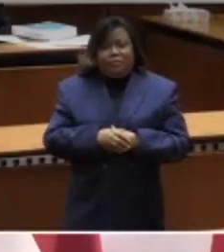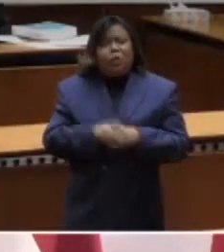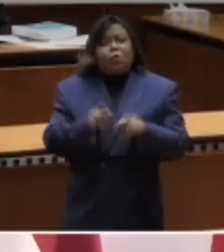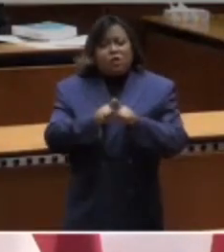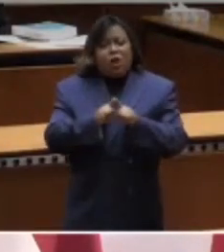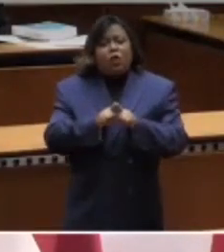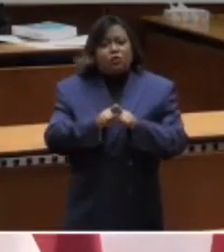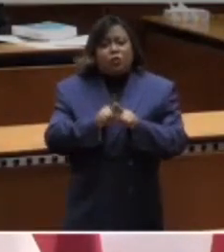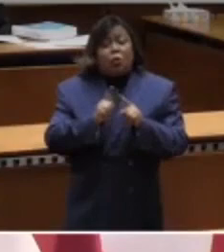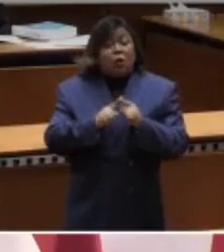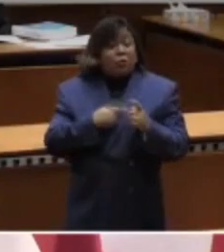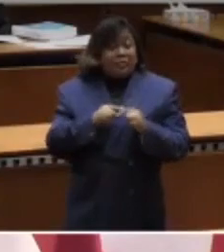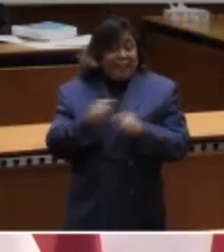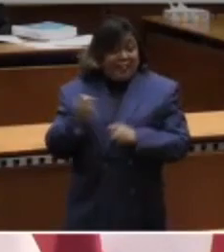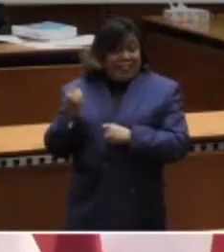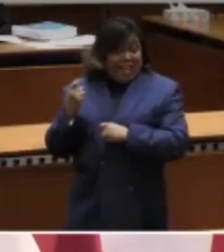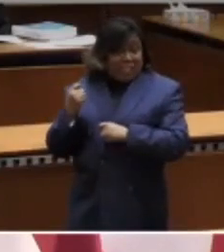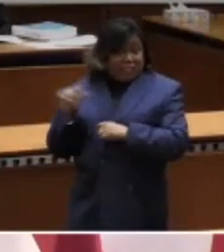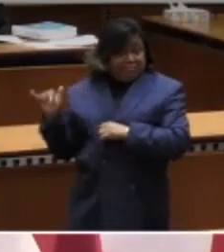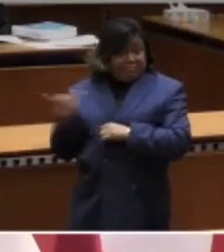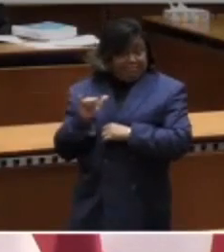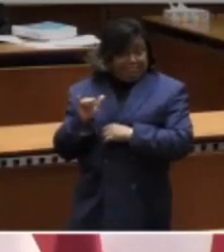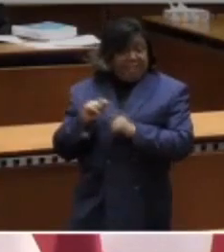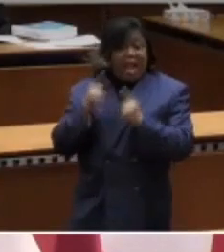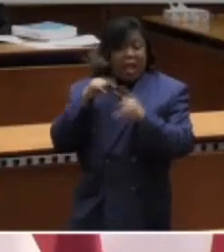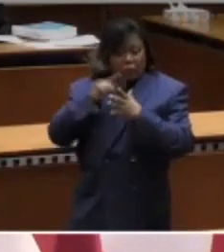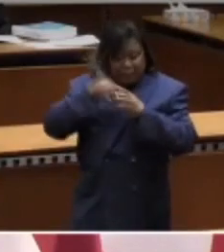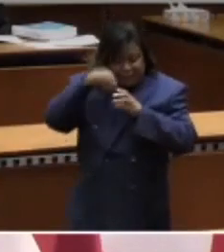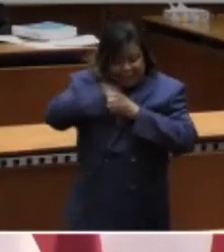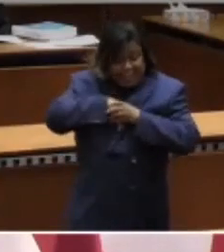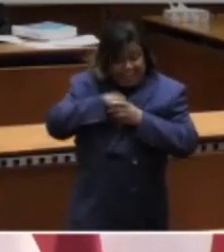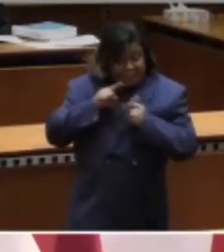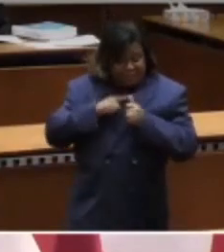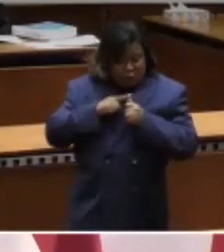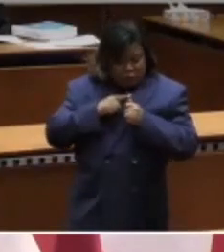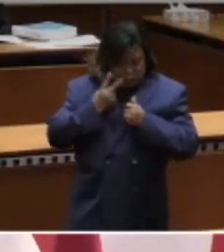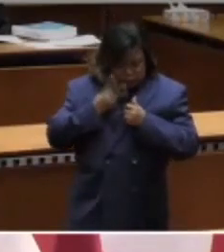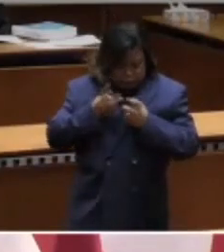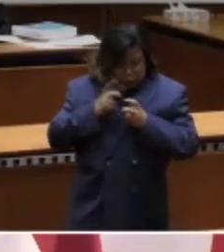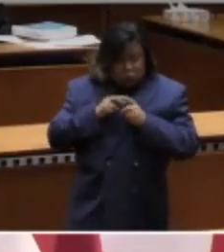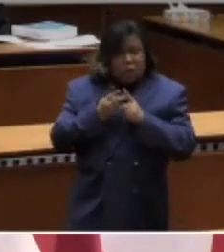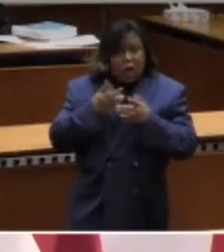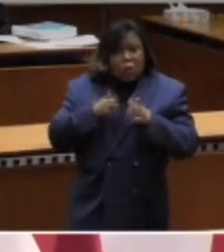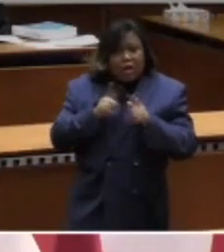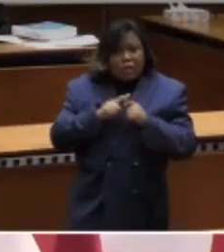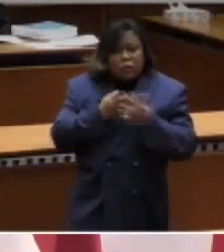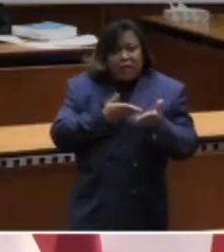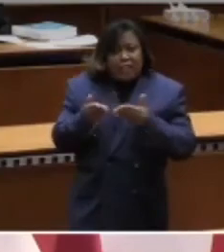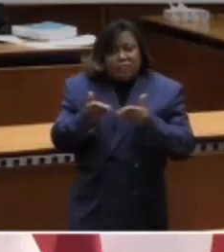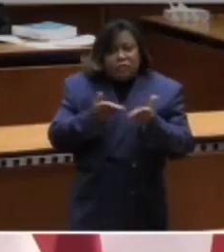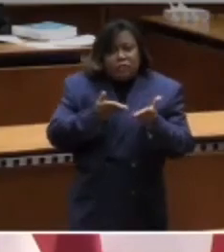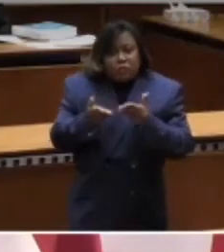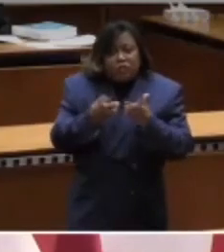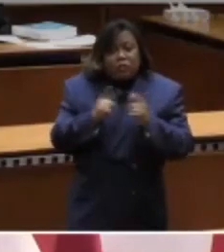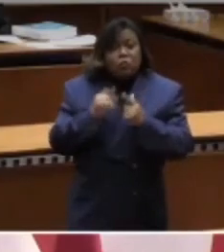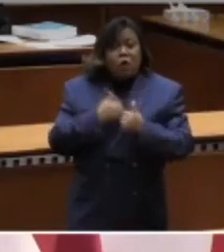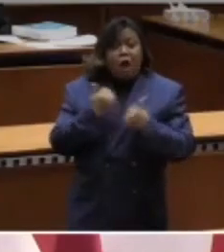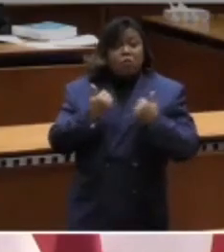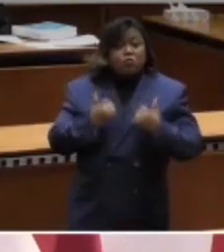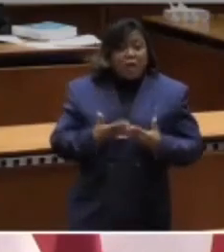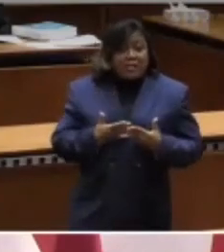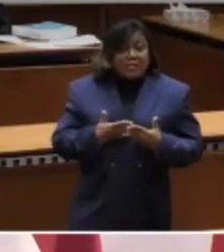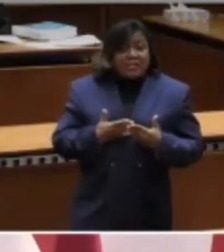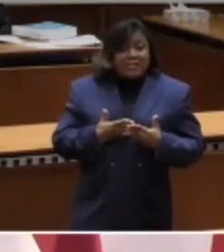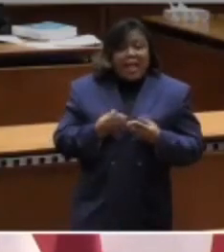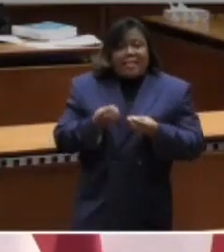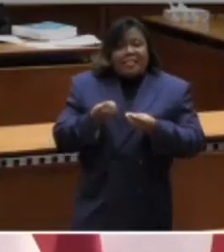We also did what we did last year and looked inward first and sought ways to deliver services to our residents